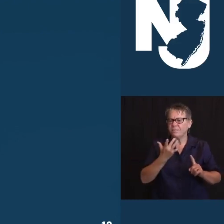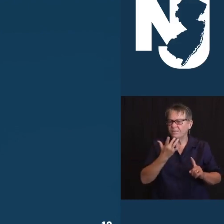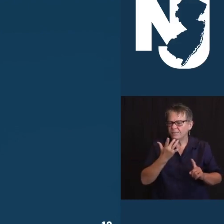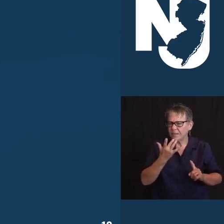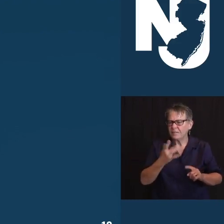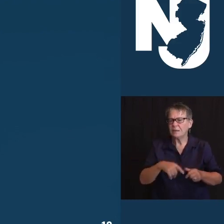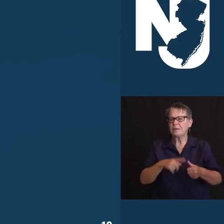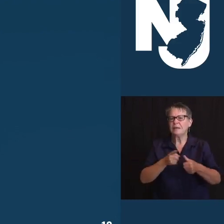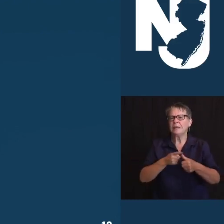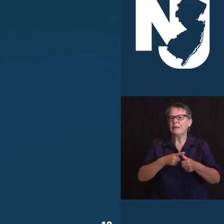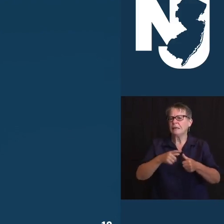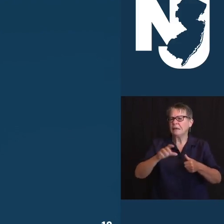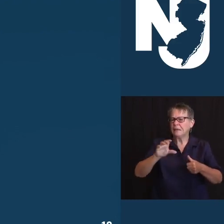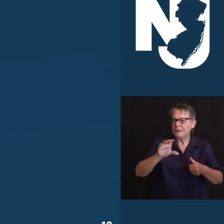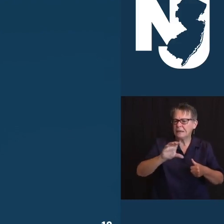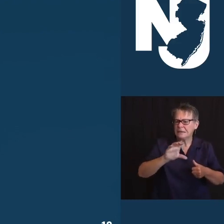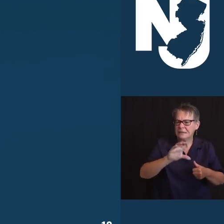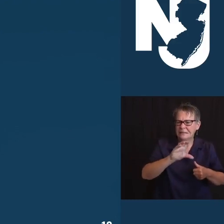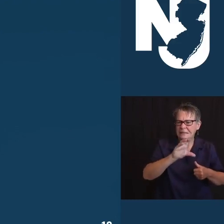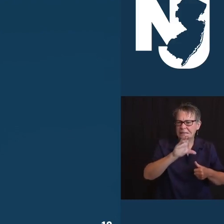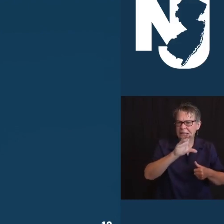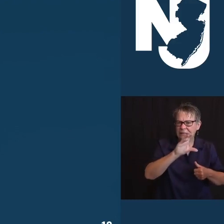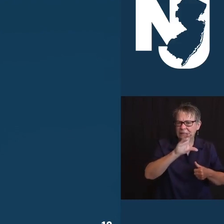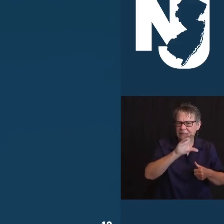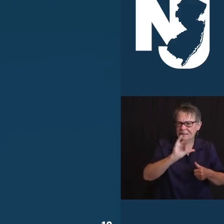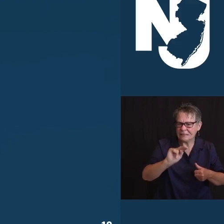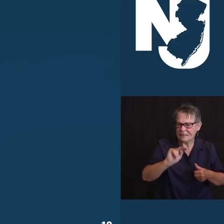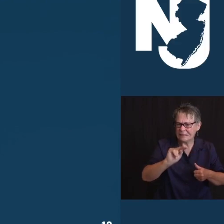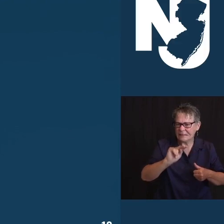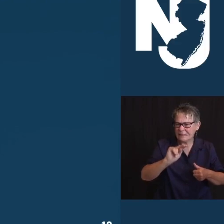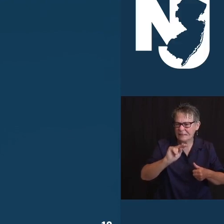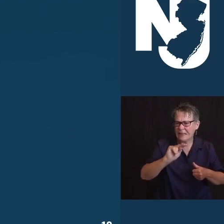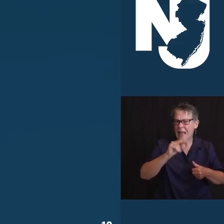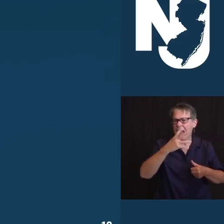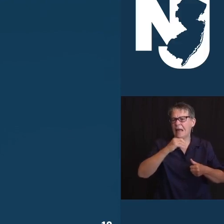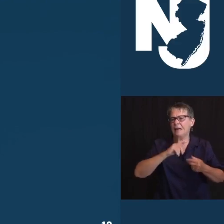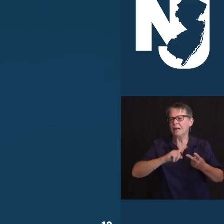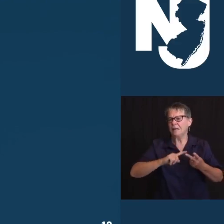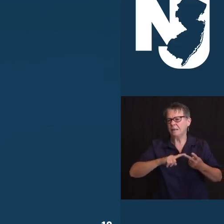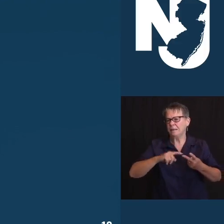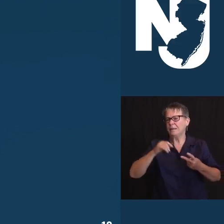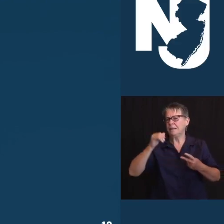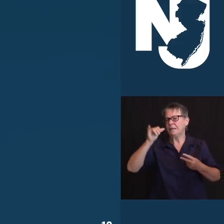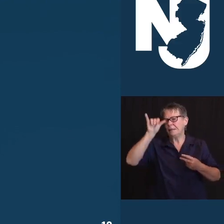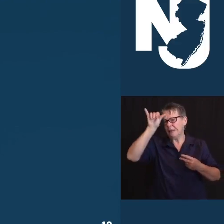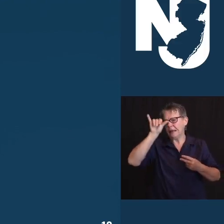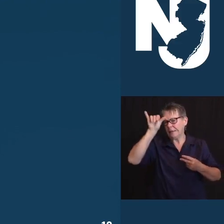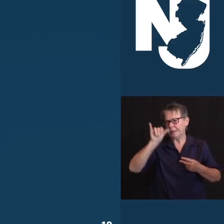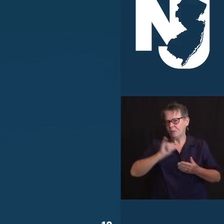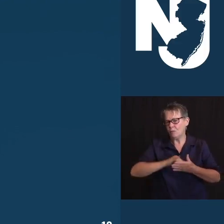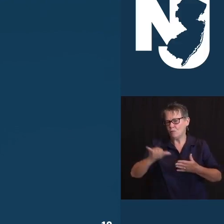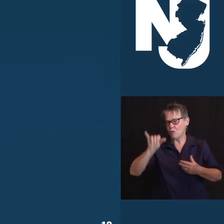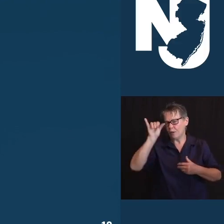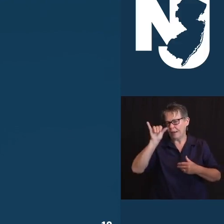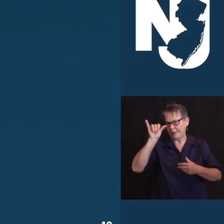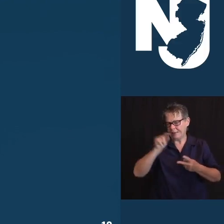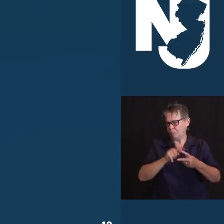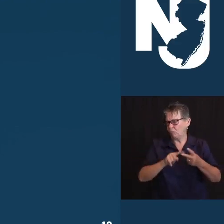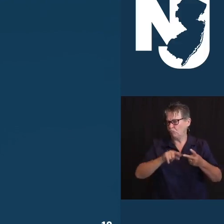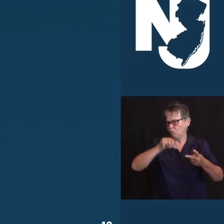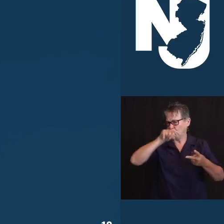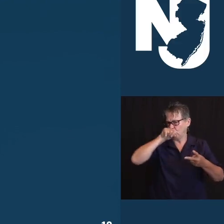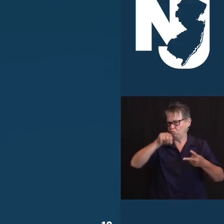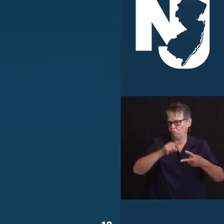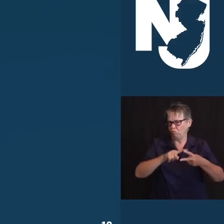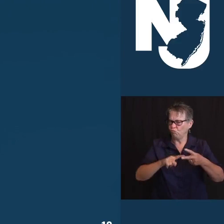watching his daughter Olivia play soccer and softball, and he beamed with pride when she graduated college as well. She